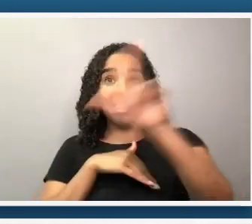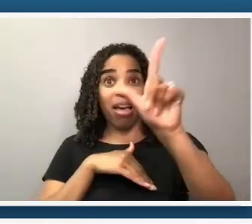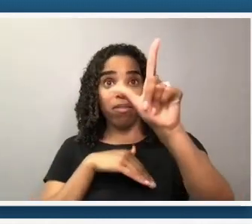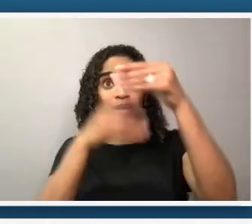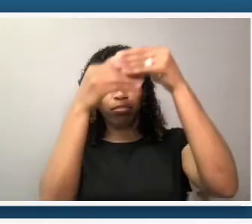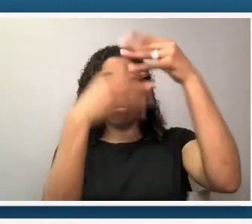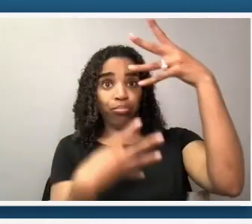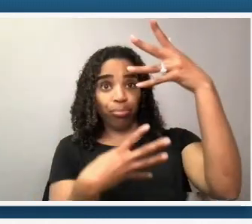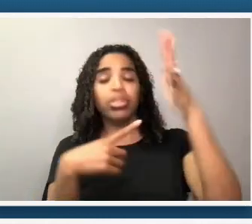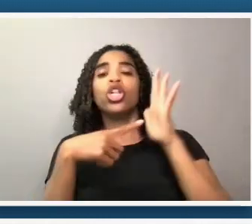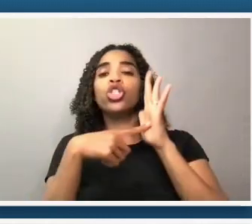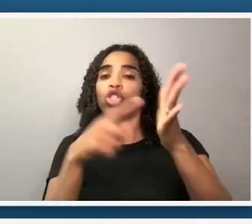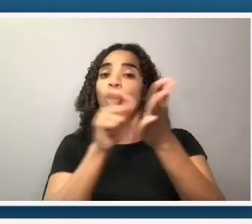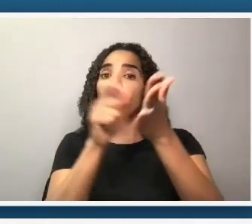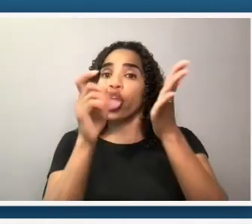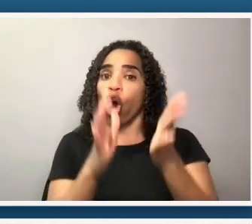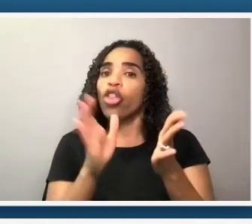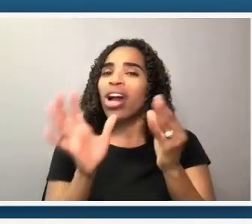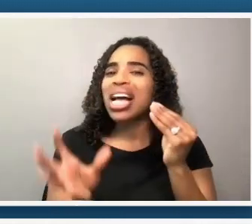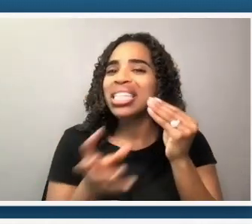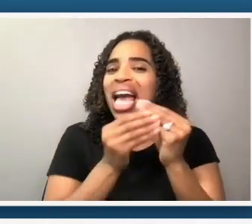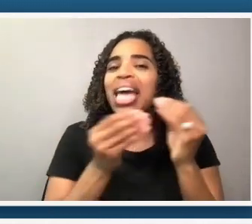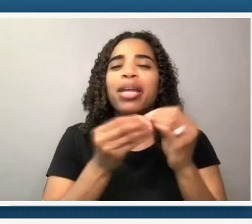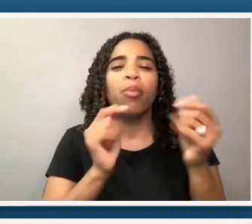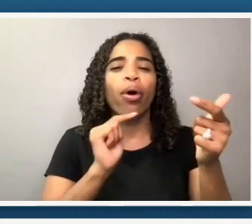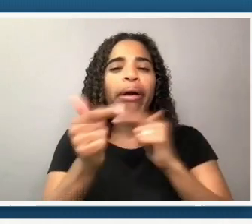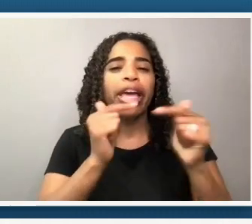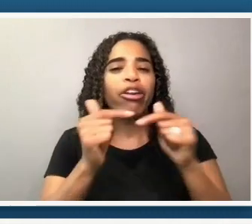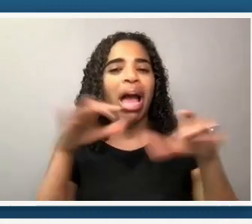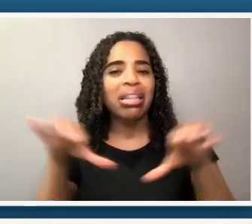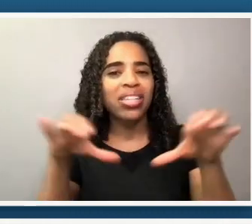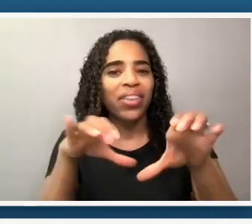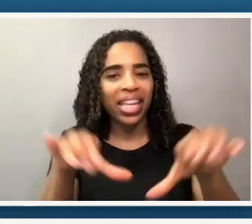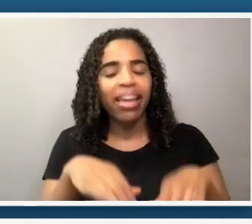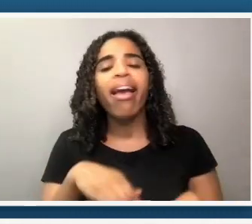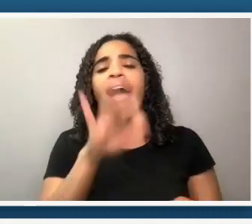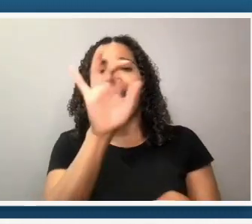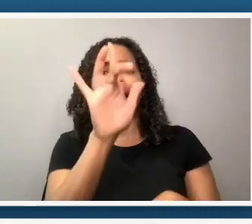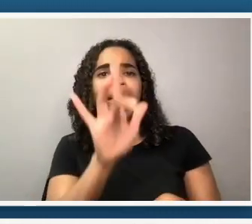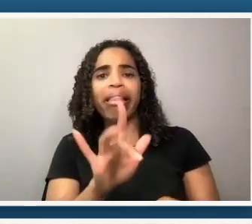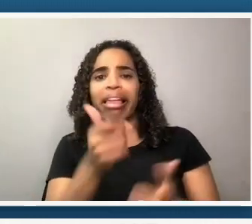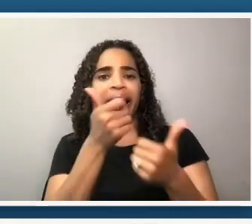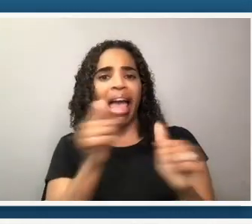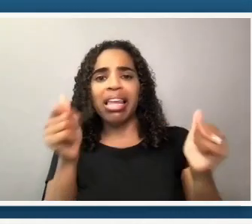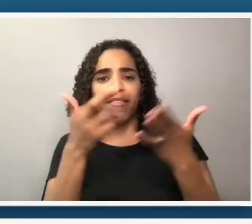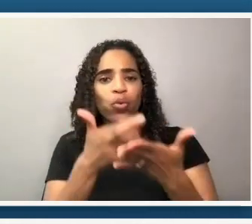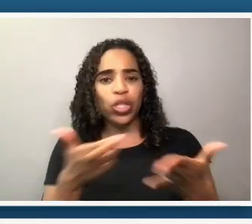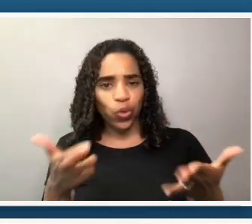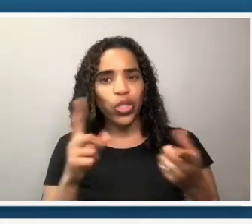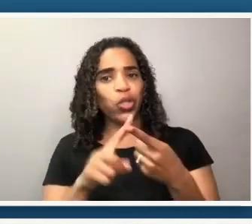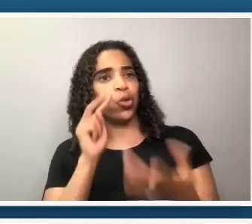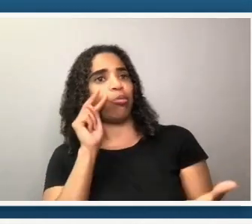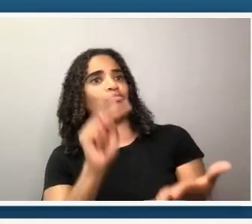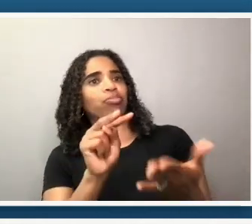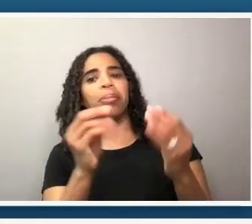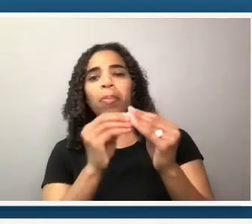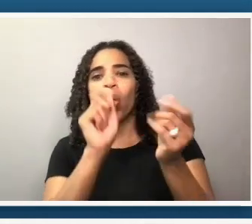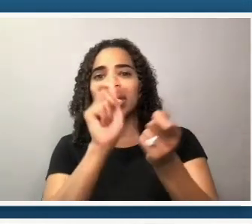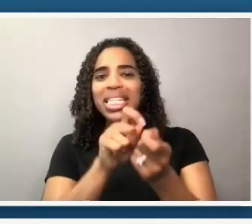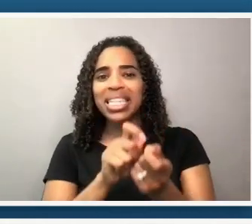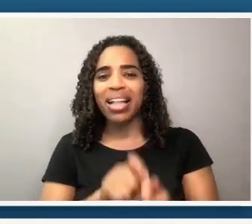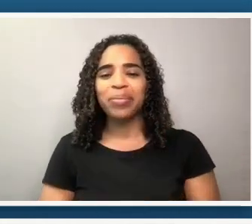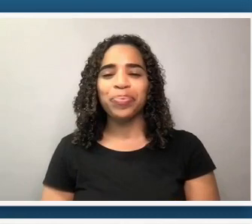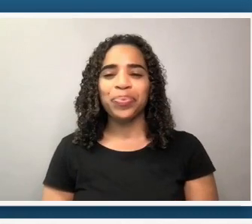that the author has added some sort of interactivity here, and I can click on any of these resources to view that in detail.